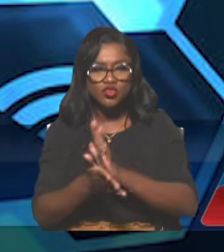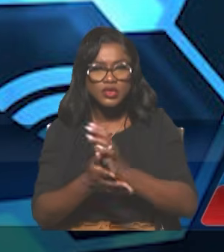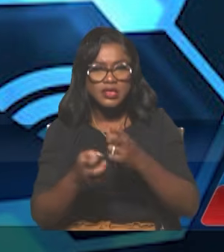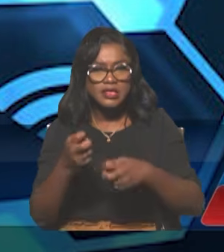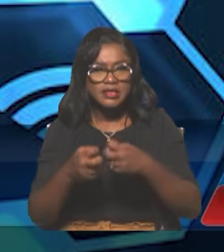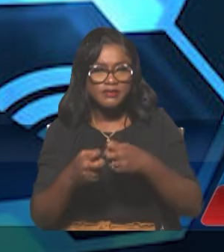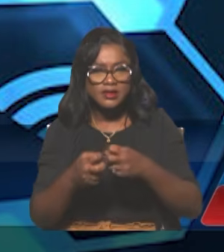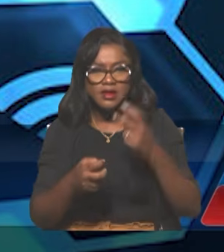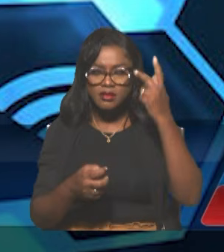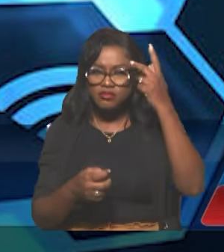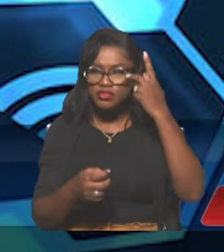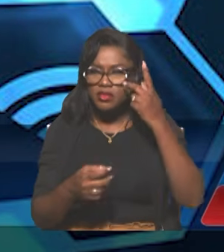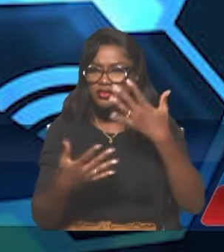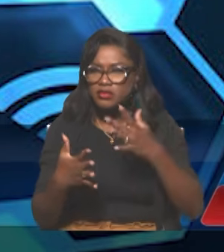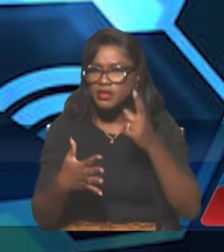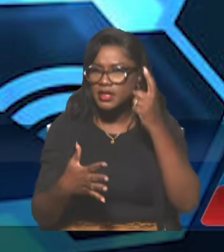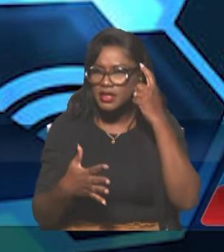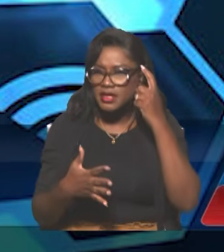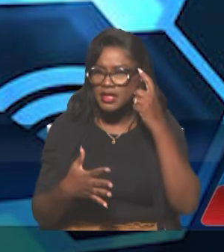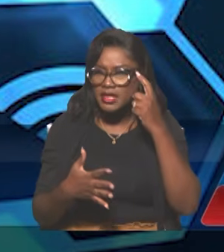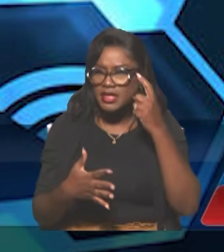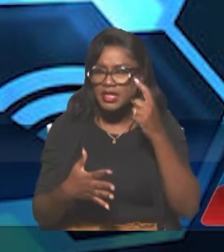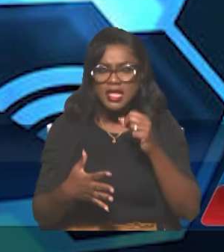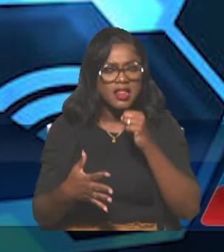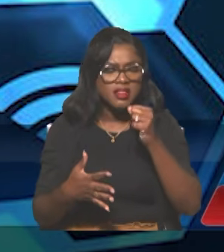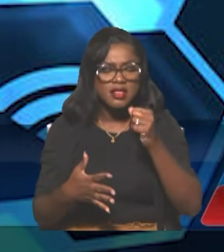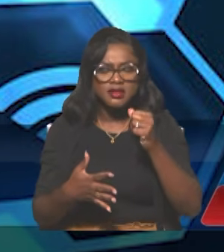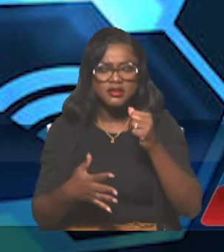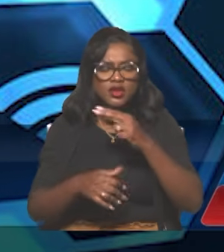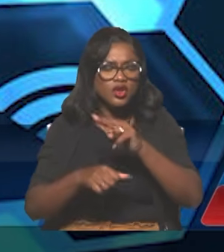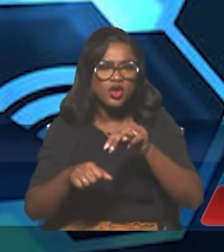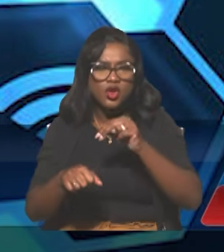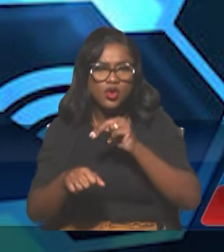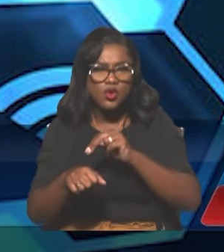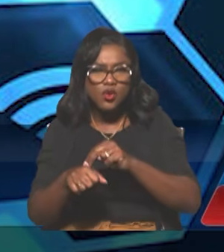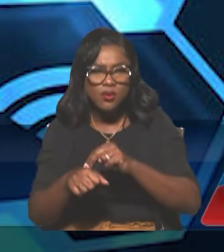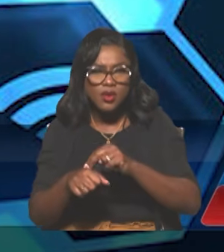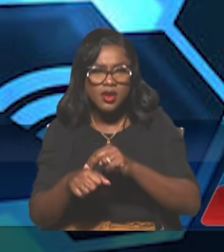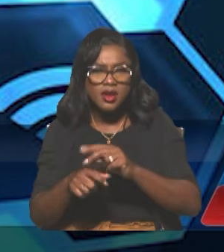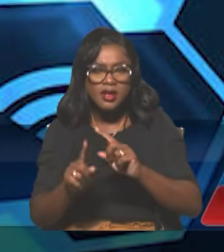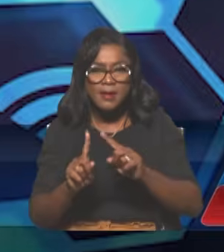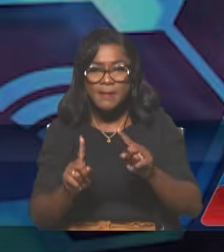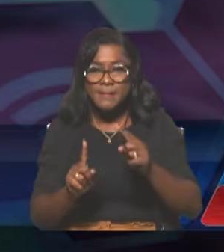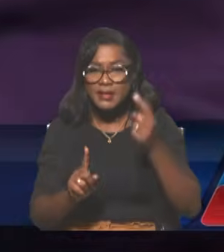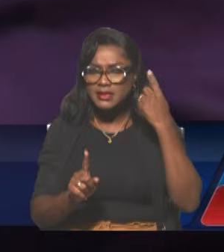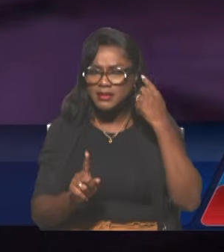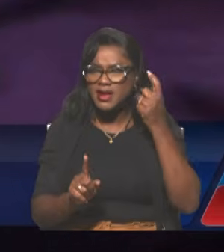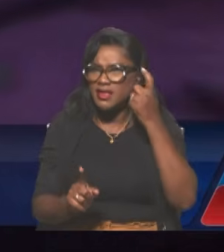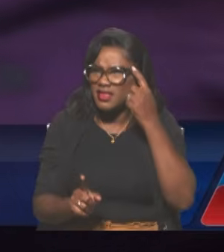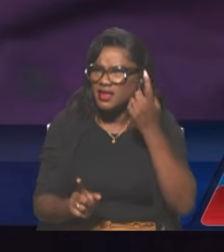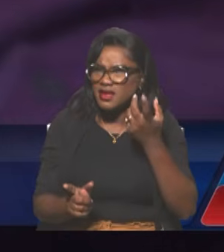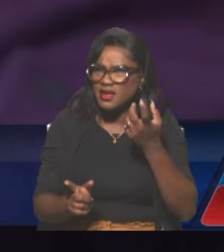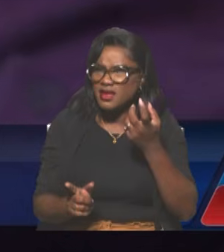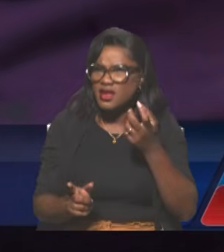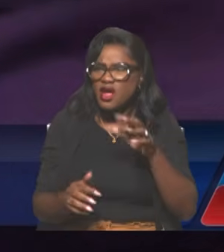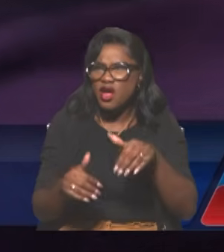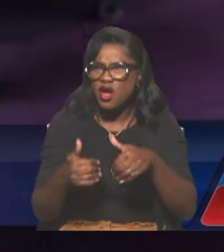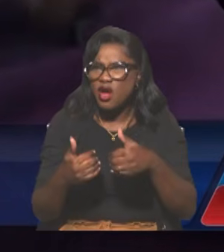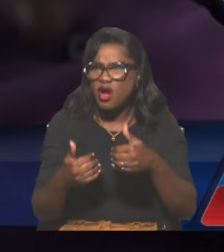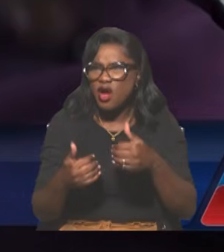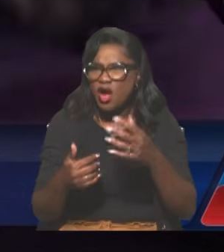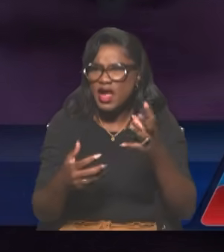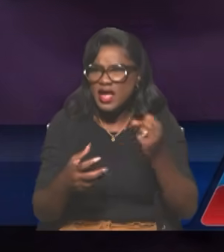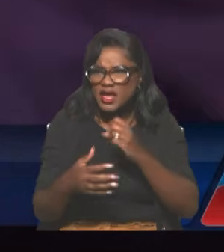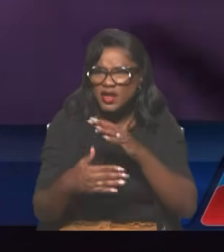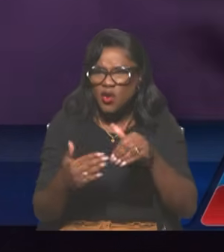parents already have in their mind, this is not traditional, but yet somewhere in the back there, they're thinking, okay, why aren't we getting